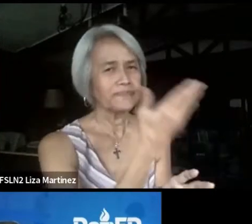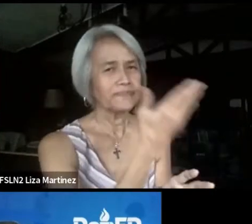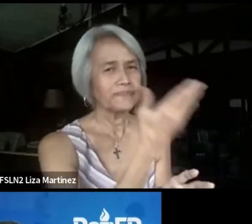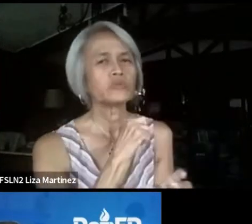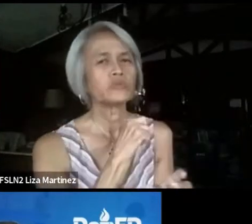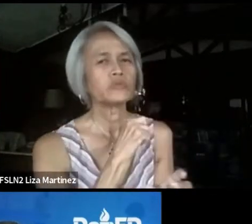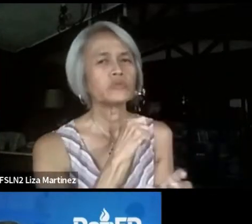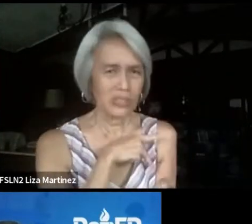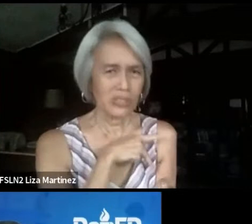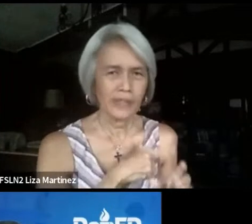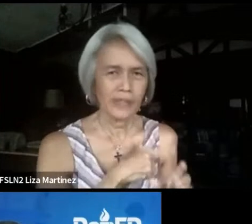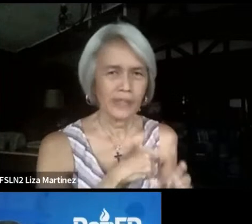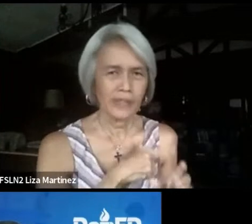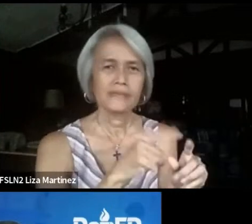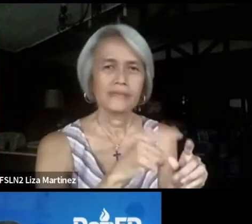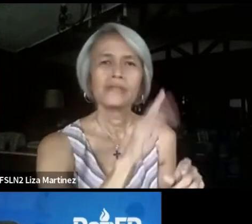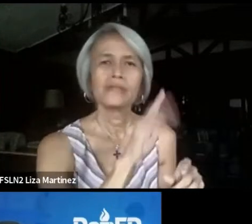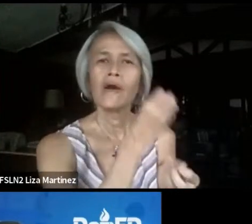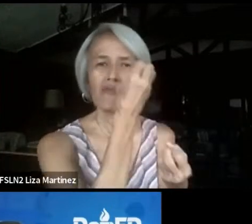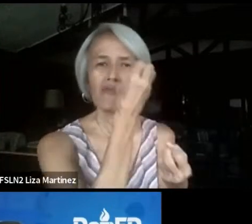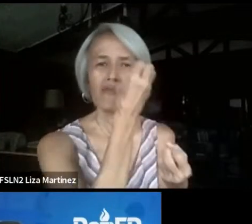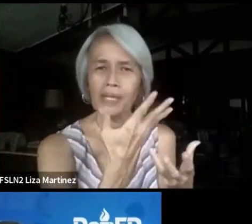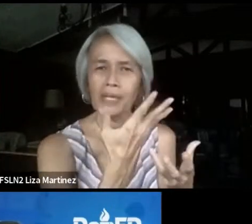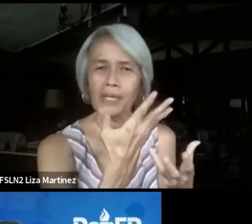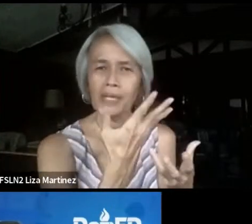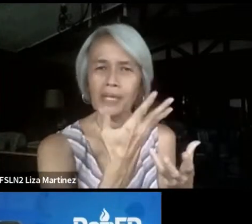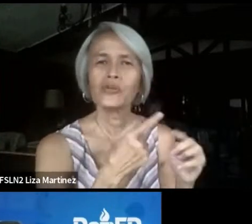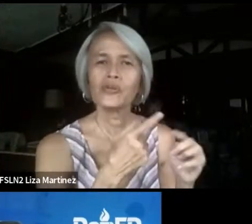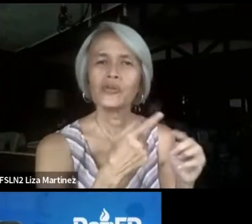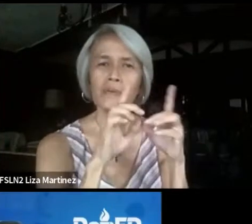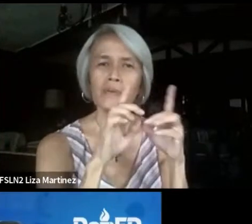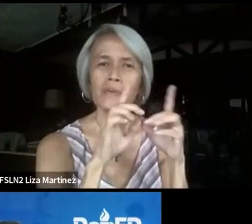inputs from the DepEd to this committee so that we can